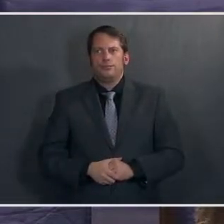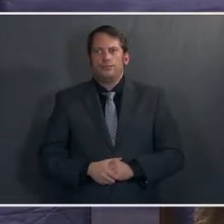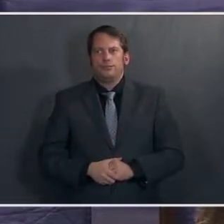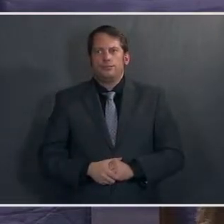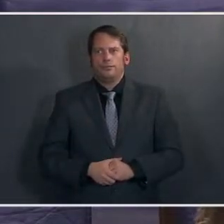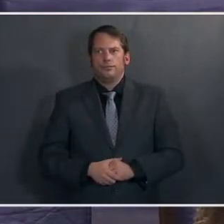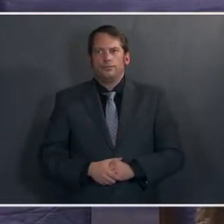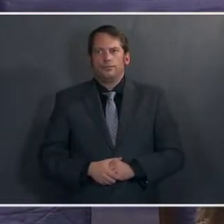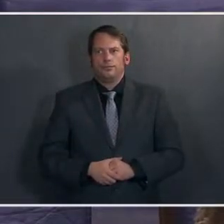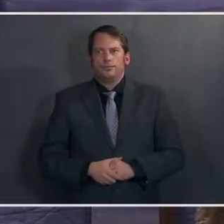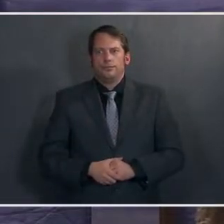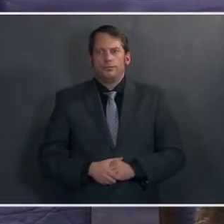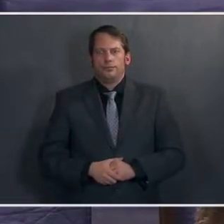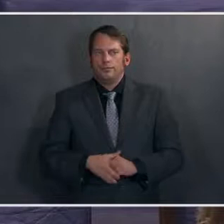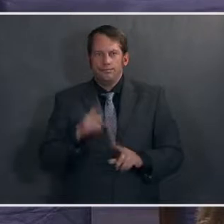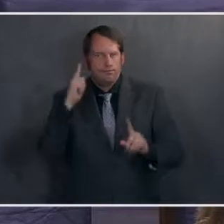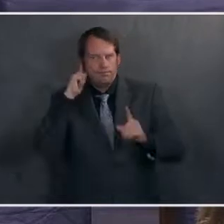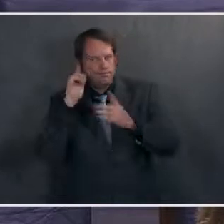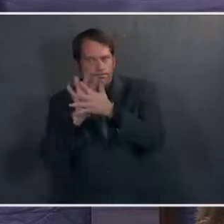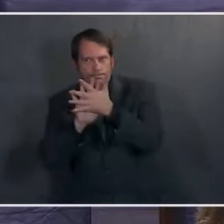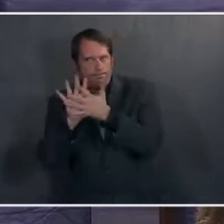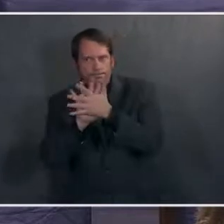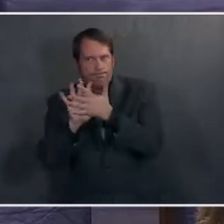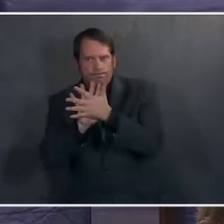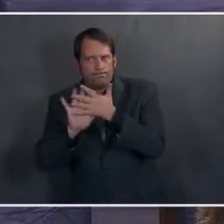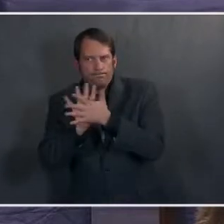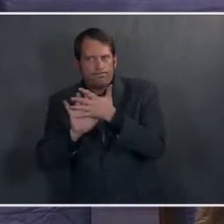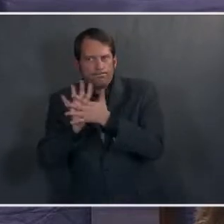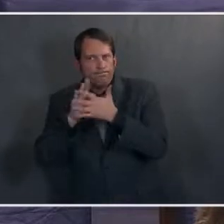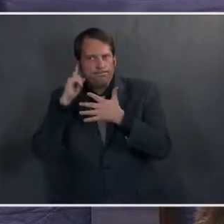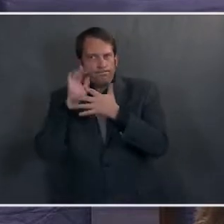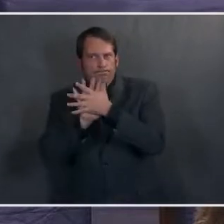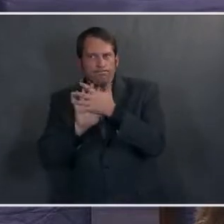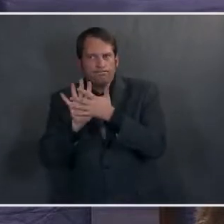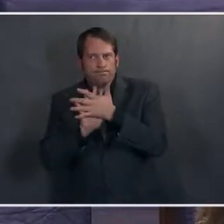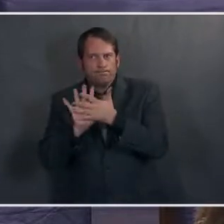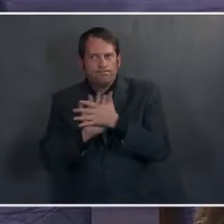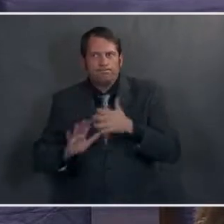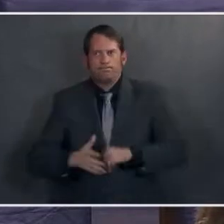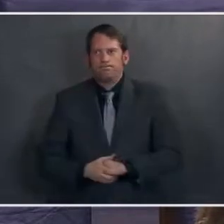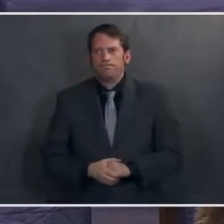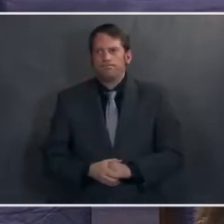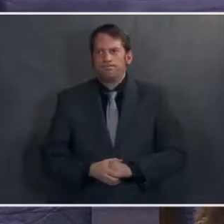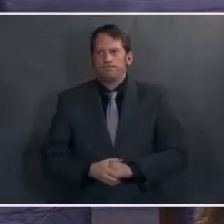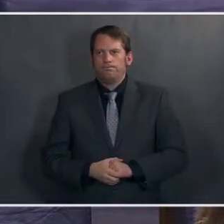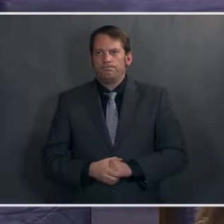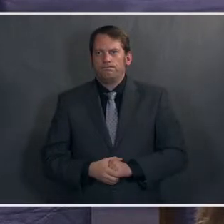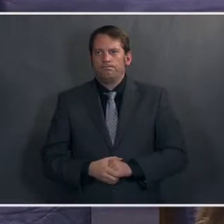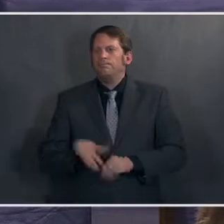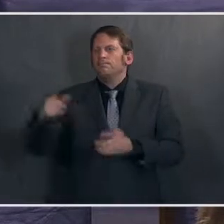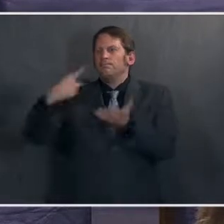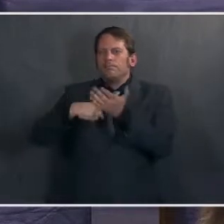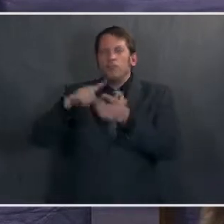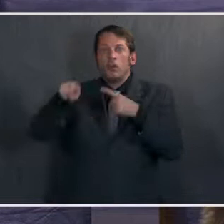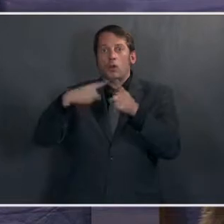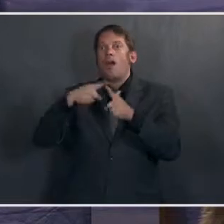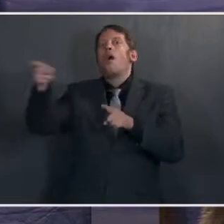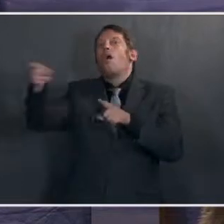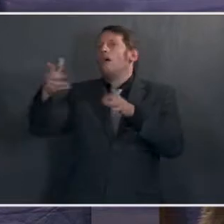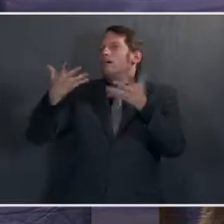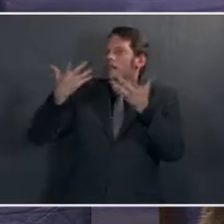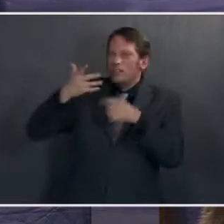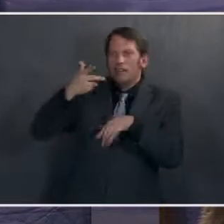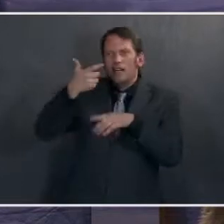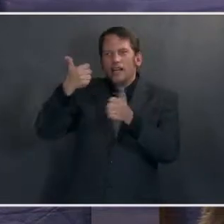regulators on GameStop. And we understand the meeting is likely to happen this week. Will the meeting